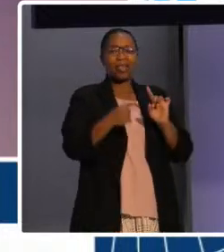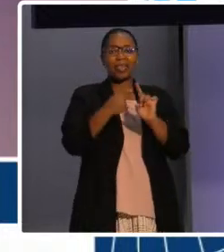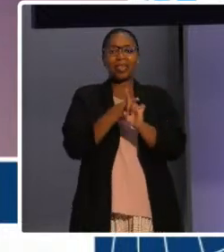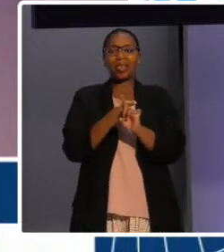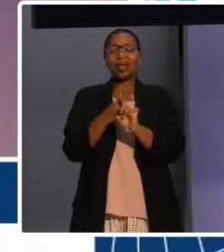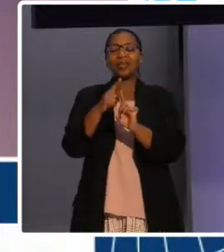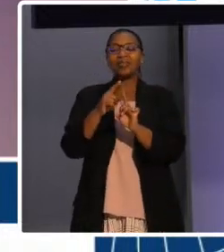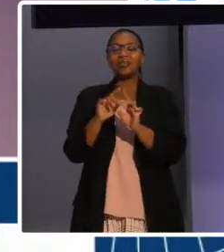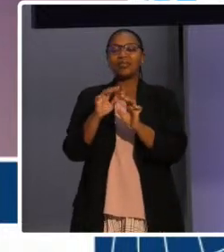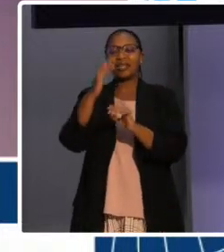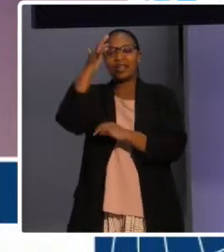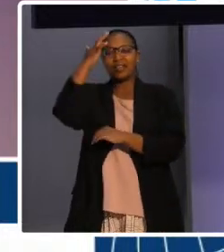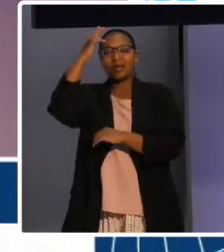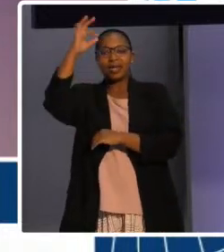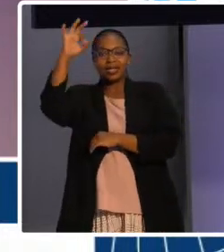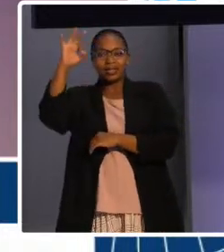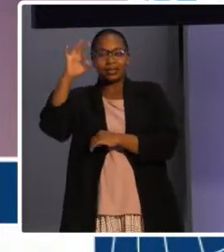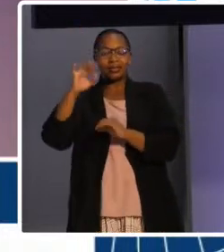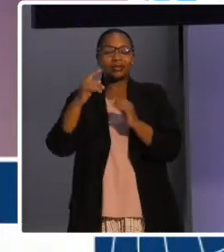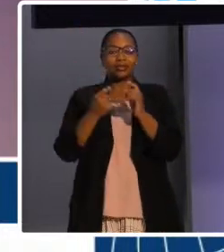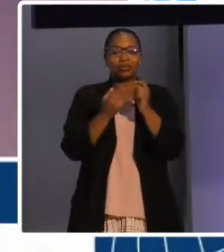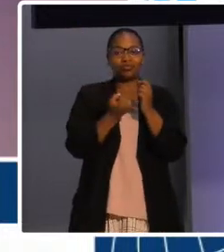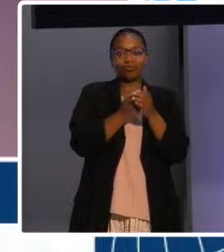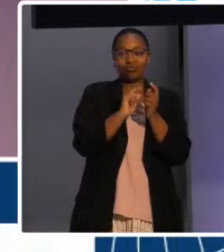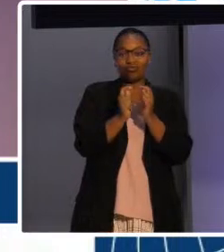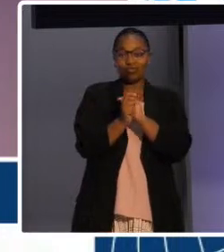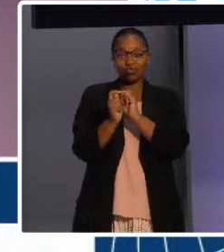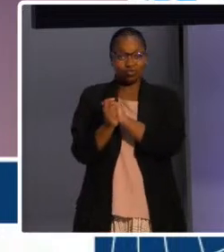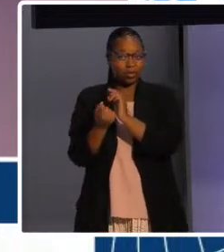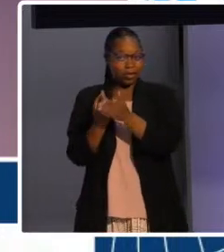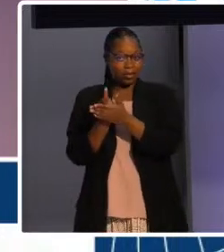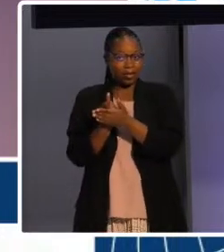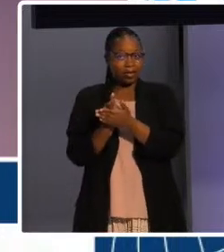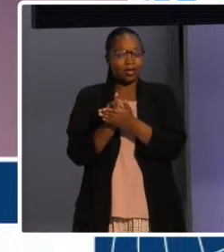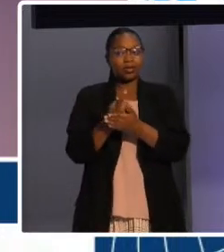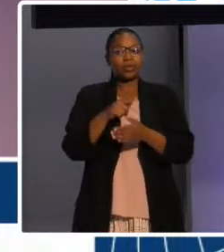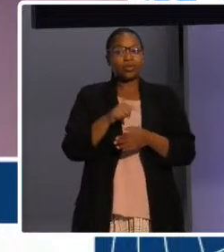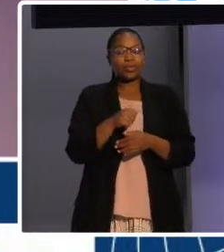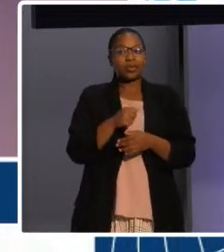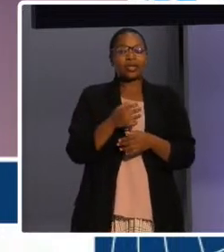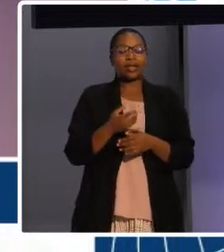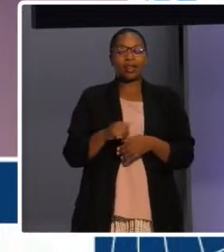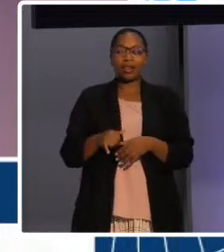consequences for electoral democracy.